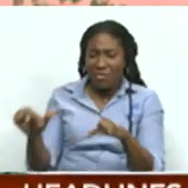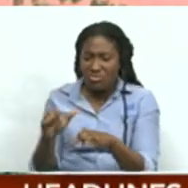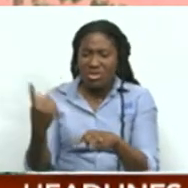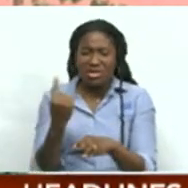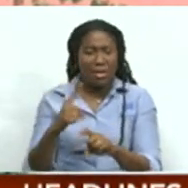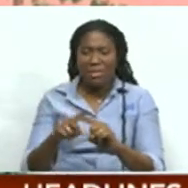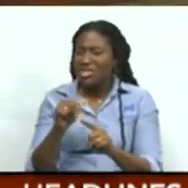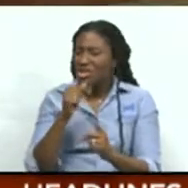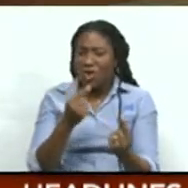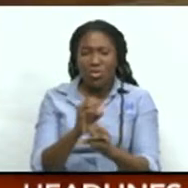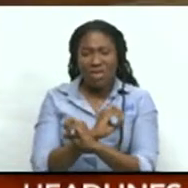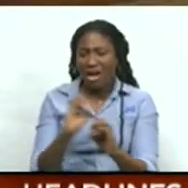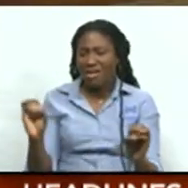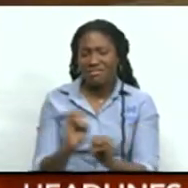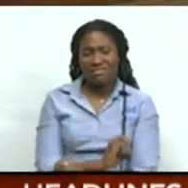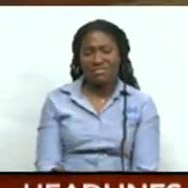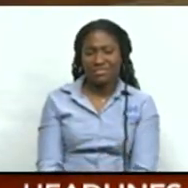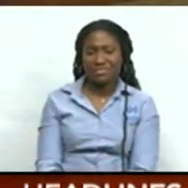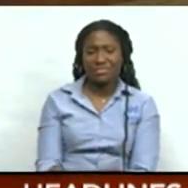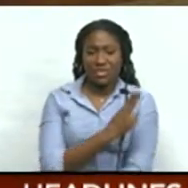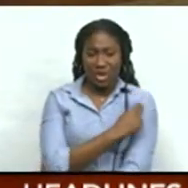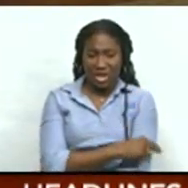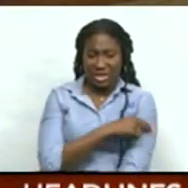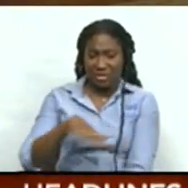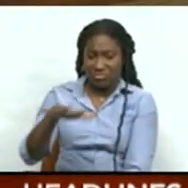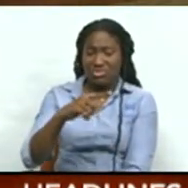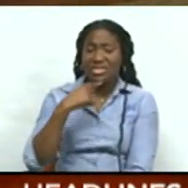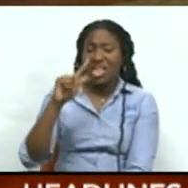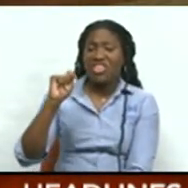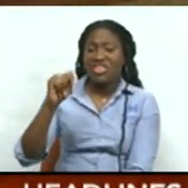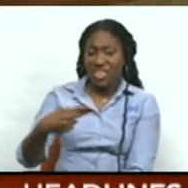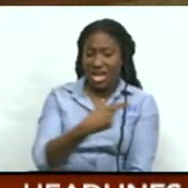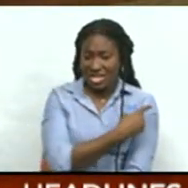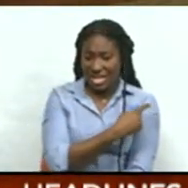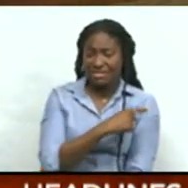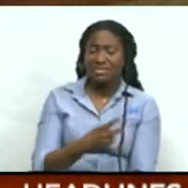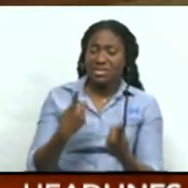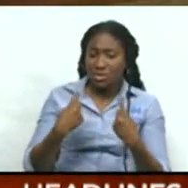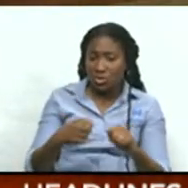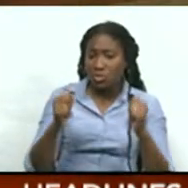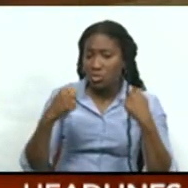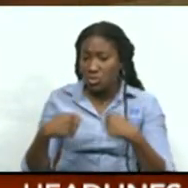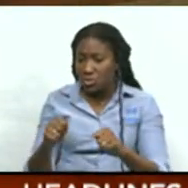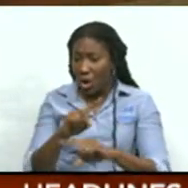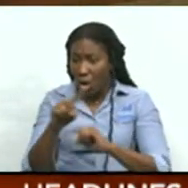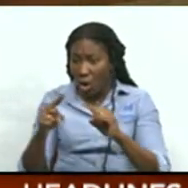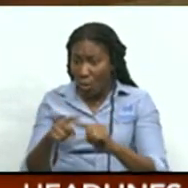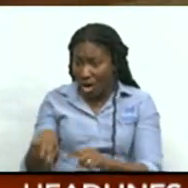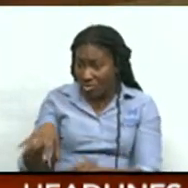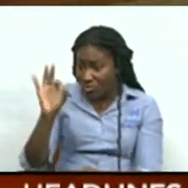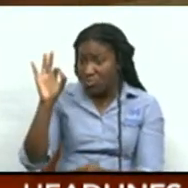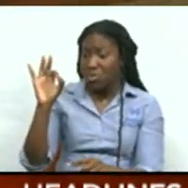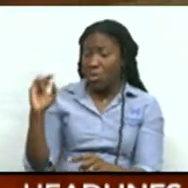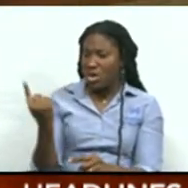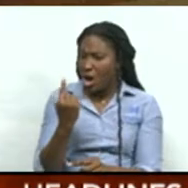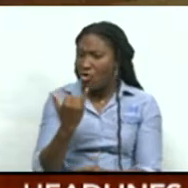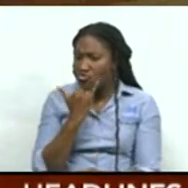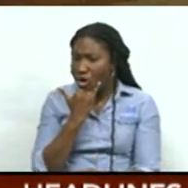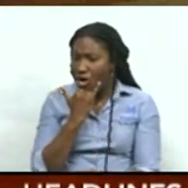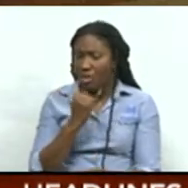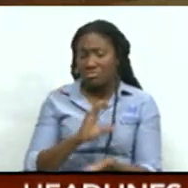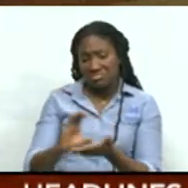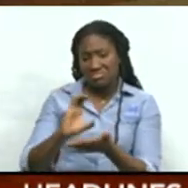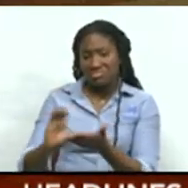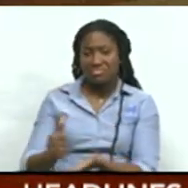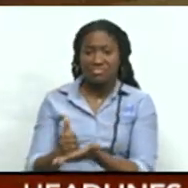anything. The NWRHA said on Thursday that it took the necessary steps as soon as it realized that something was wrong. Joshua Simangal,